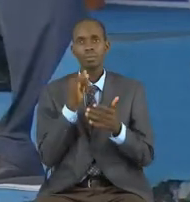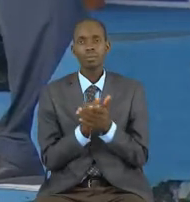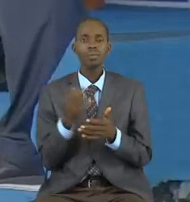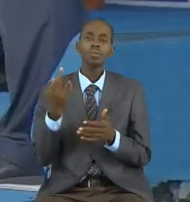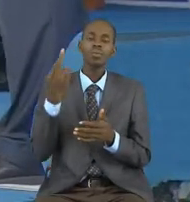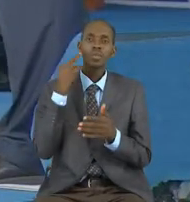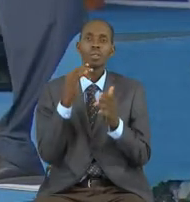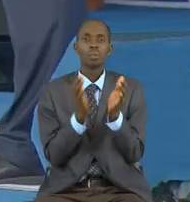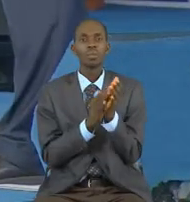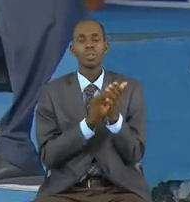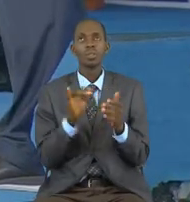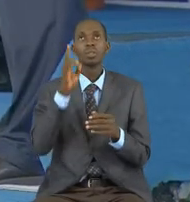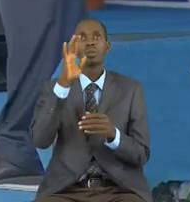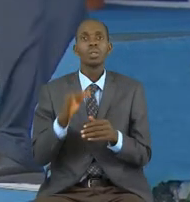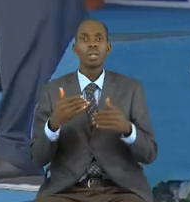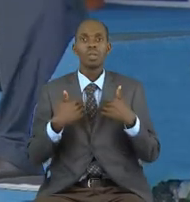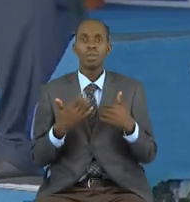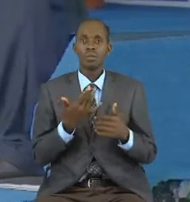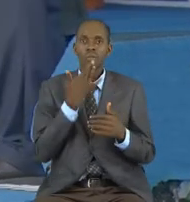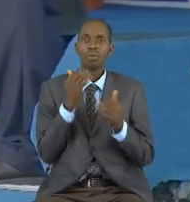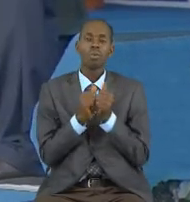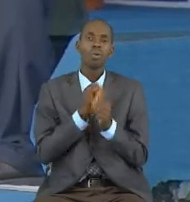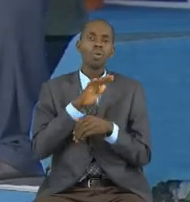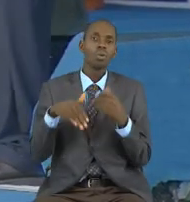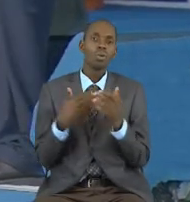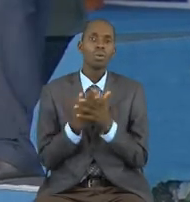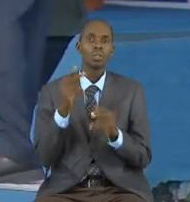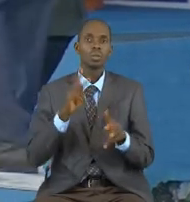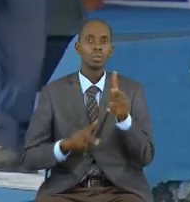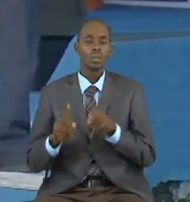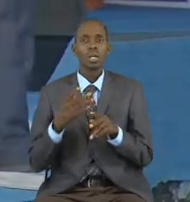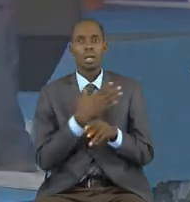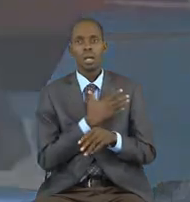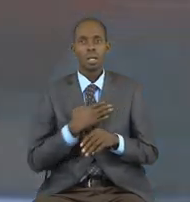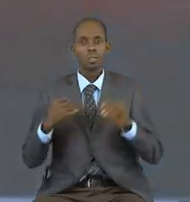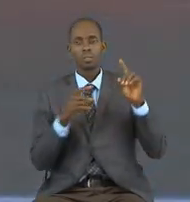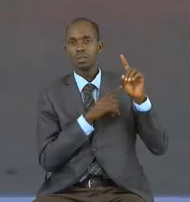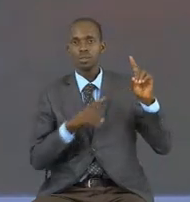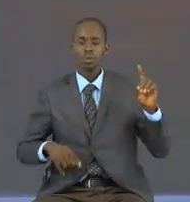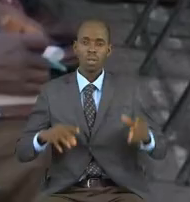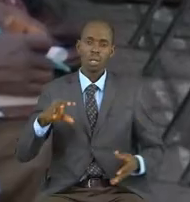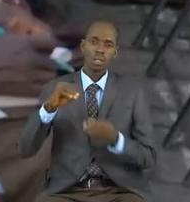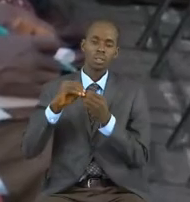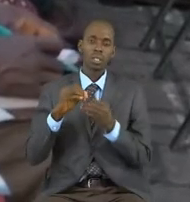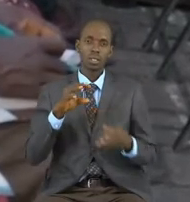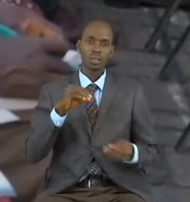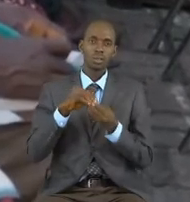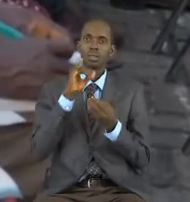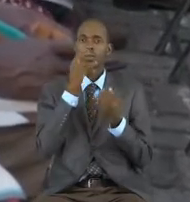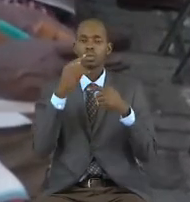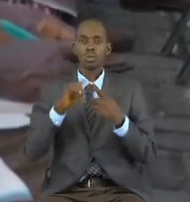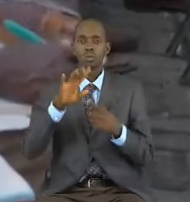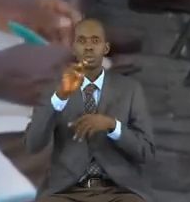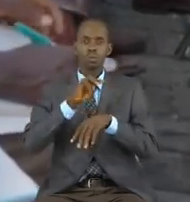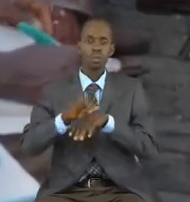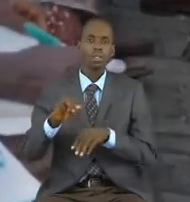having favor with all the people, and the Lord added, addition is coming in your ministry. Amen. Addition is coming in